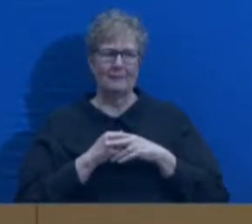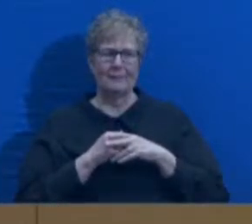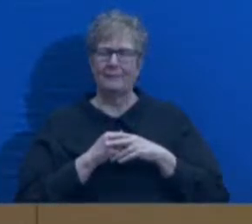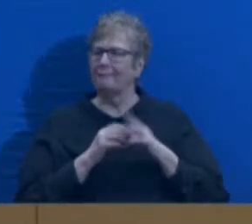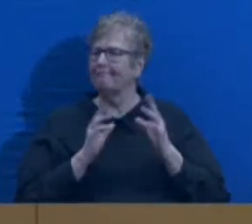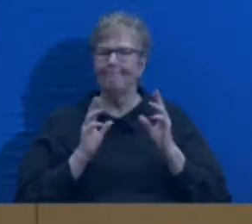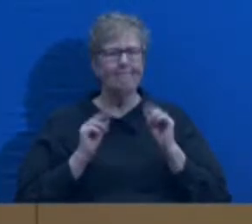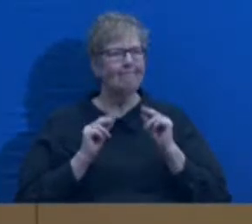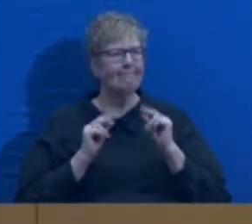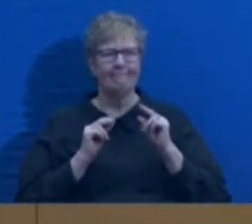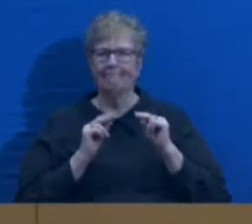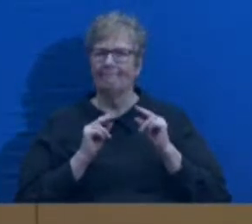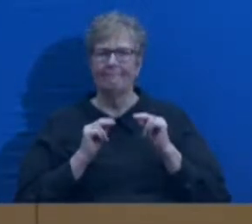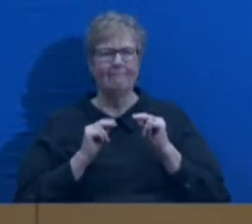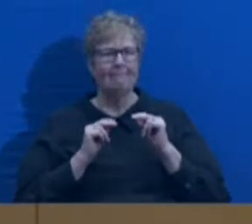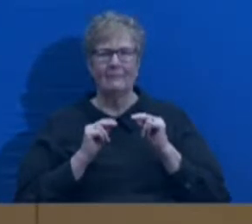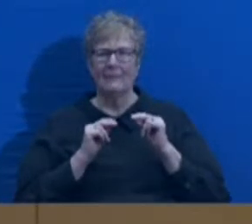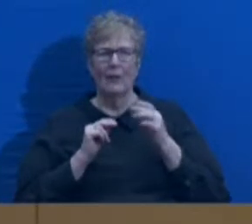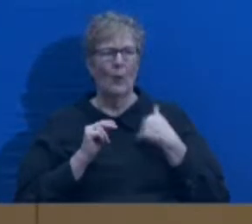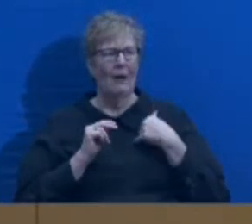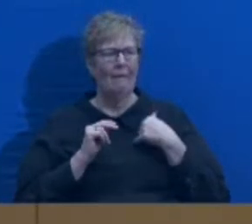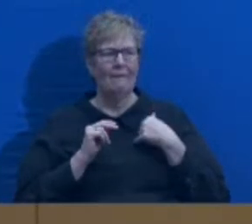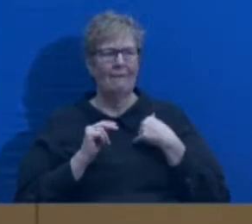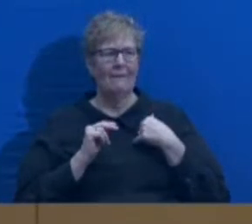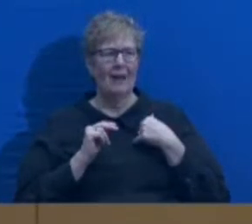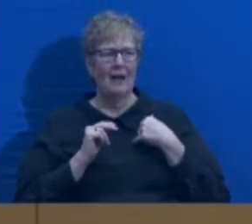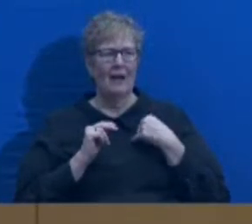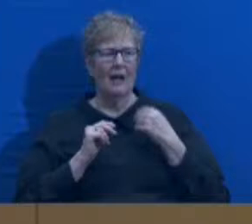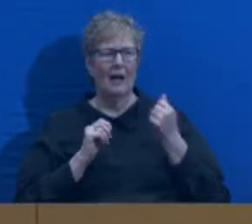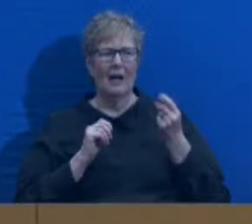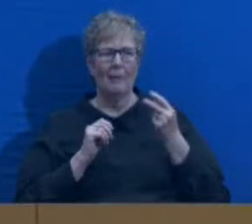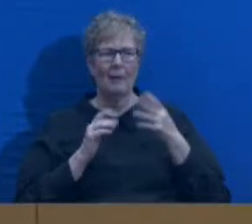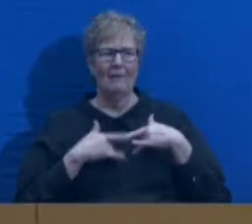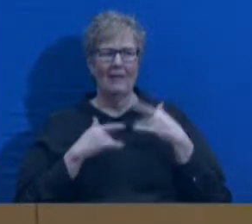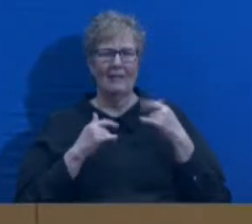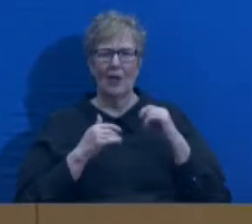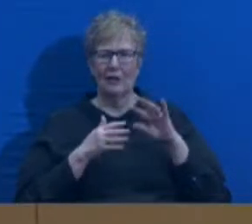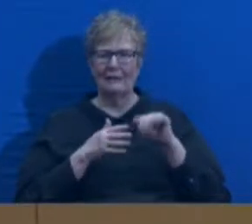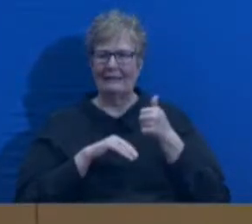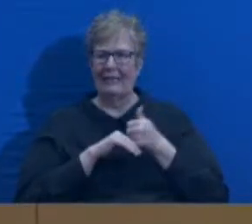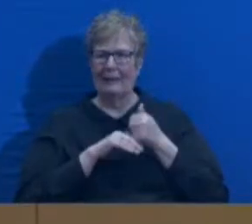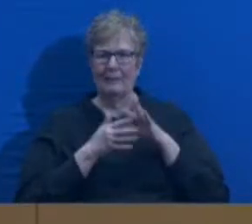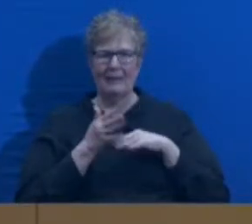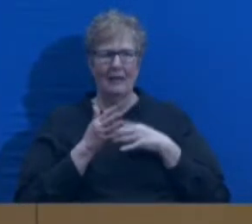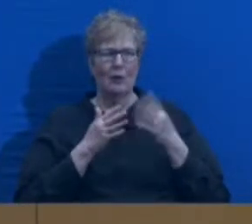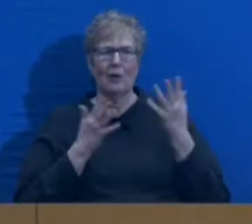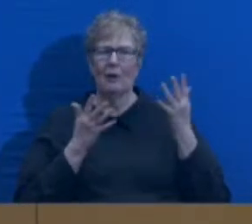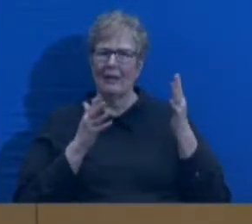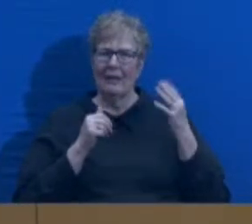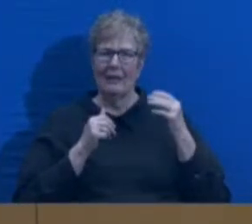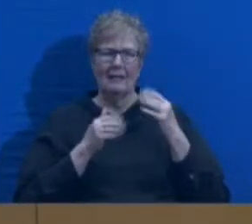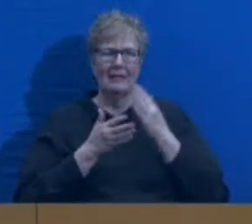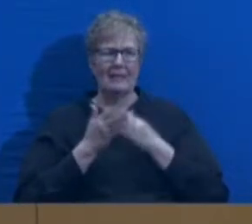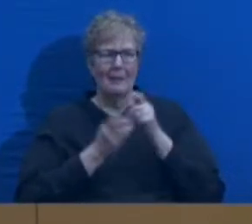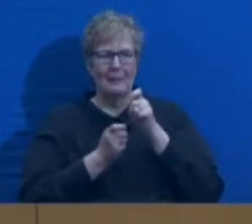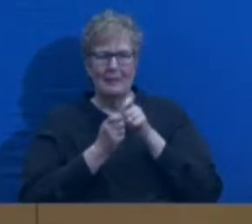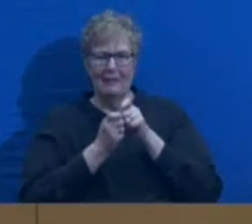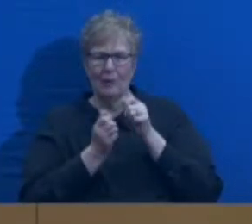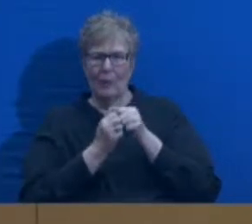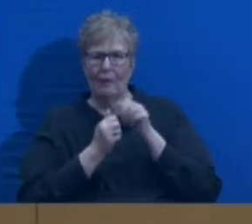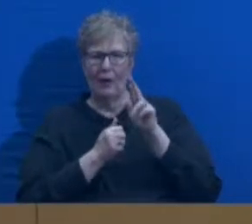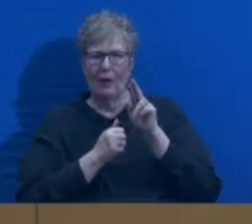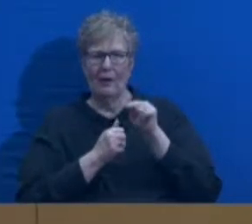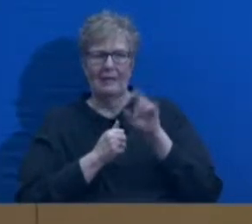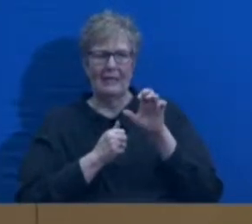No, we have a couple of events that we have seen scheduled. Some of them are specific to the RNC,